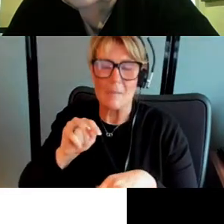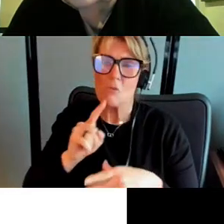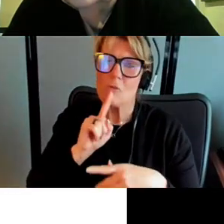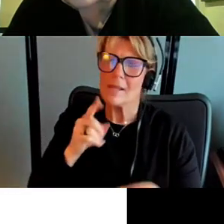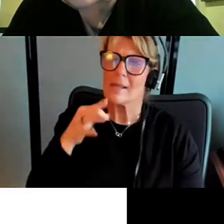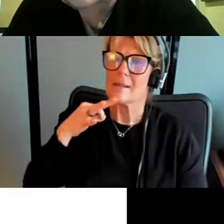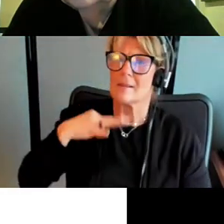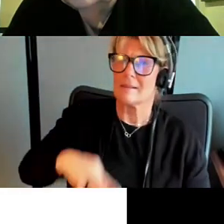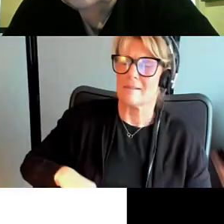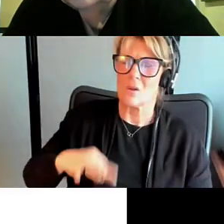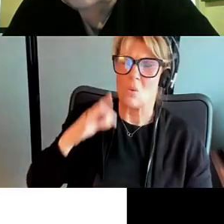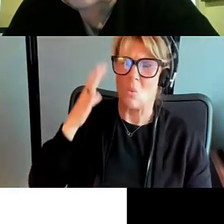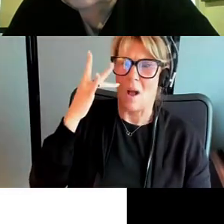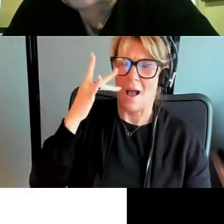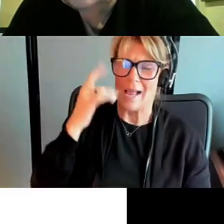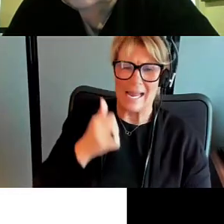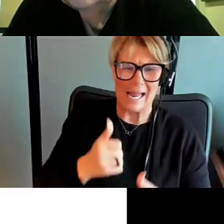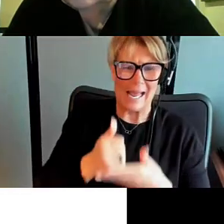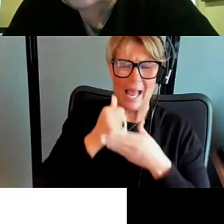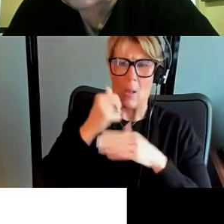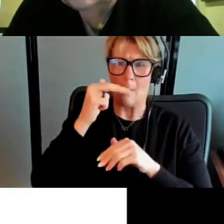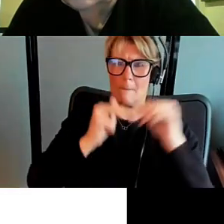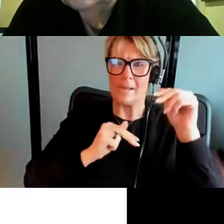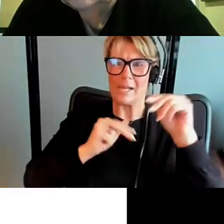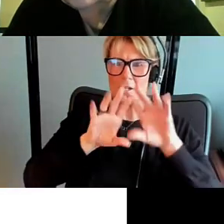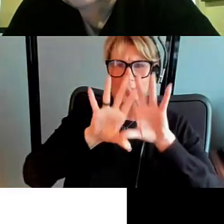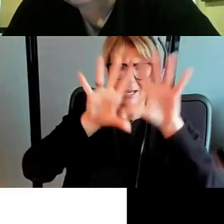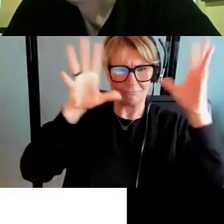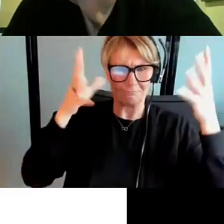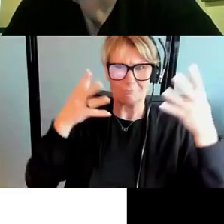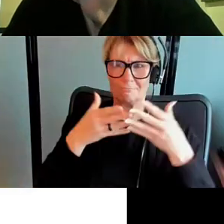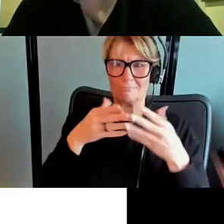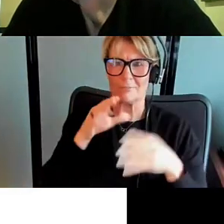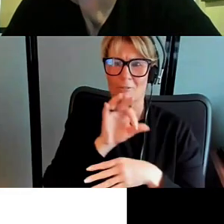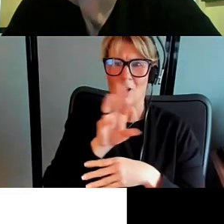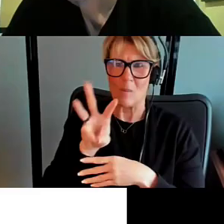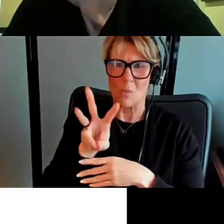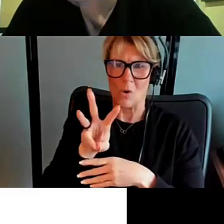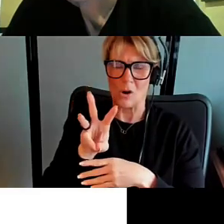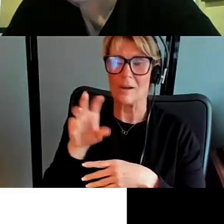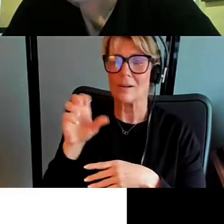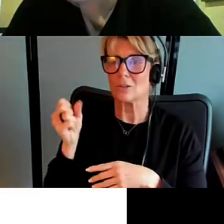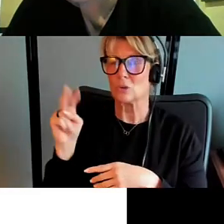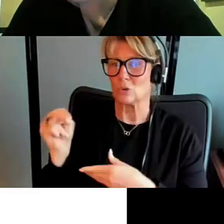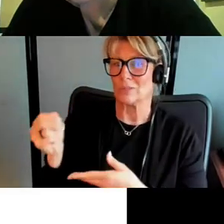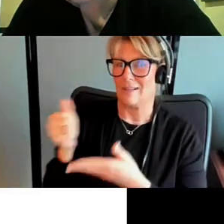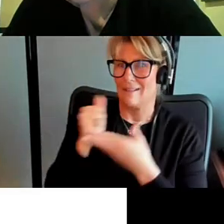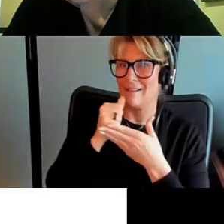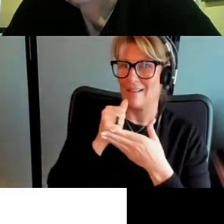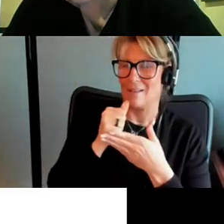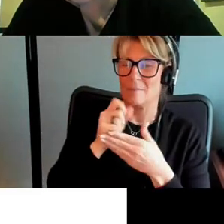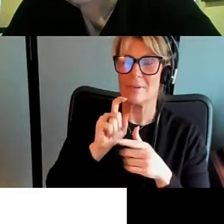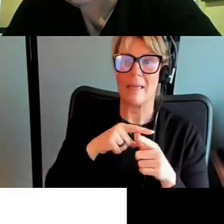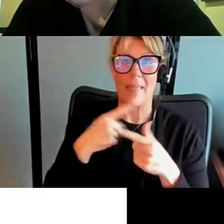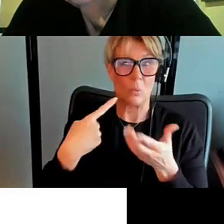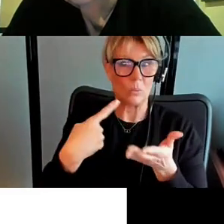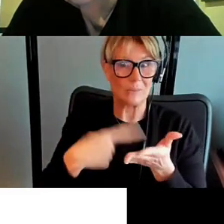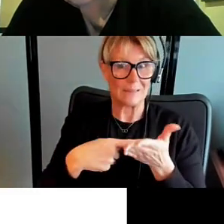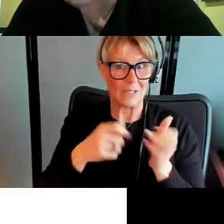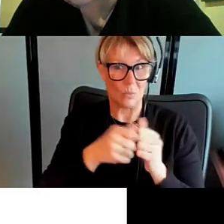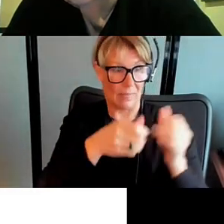a framework we worked around, and Susan did a great job on that. We worked around a framework. We again discussed it with the